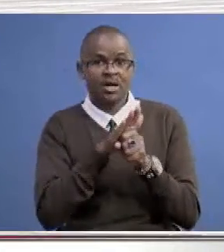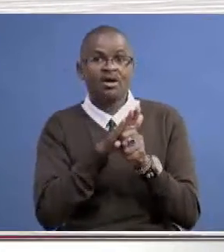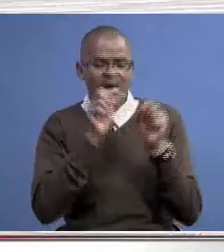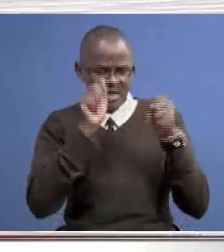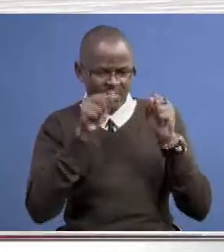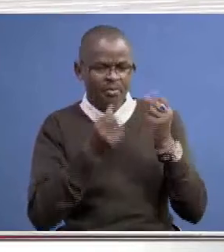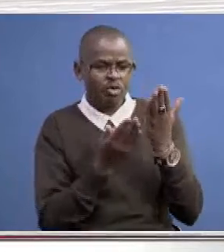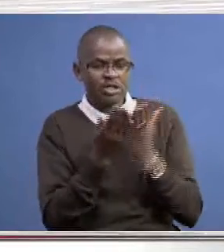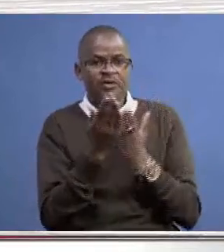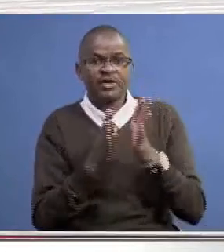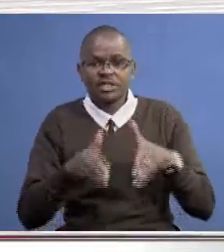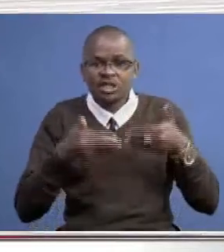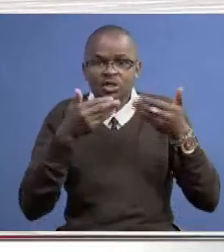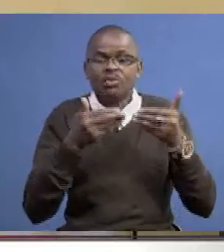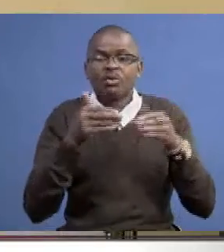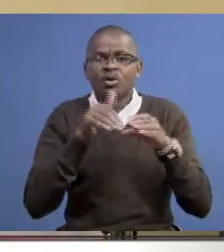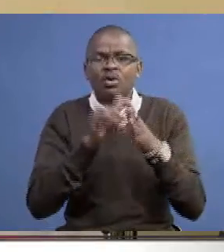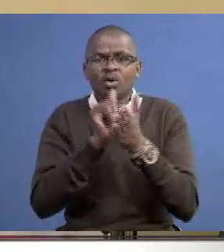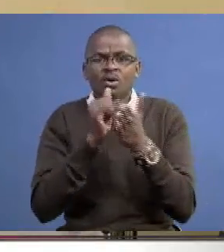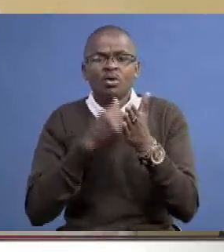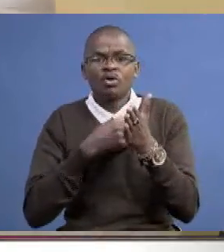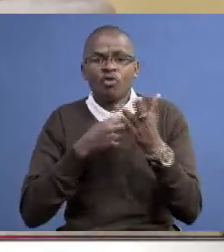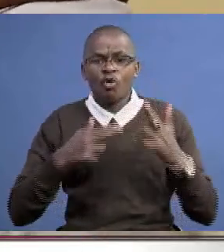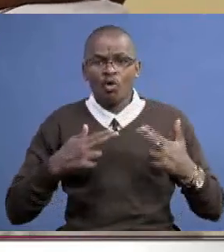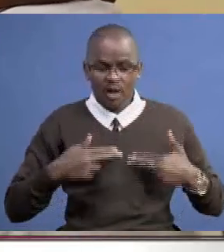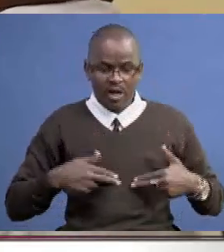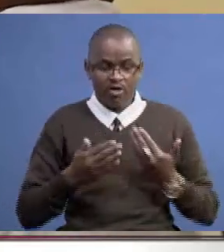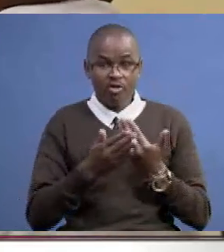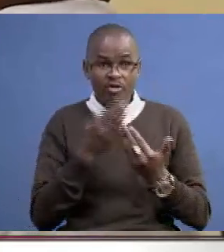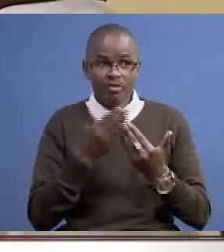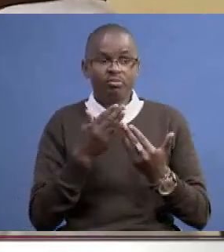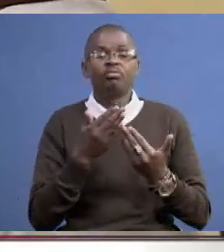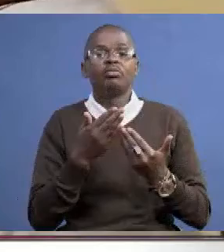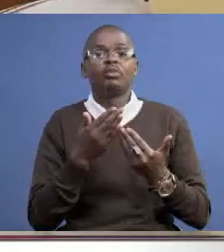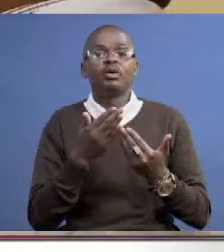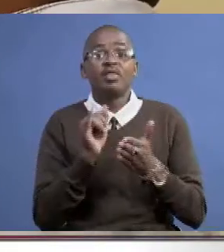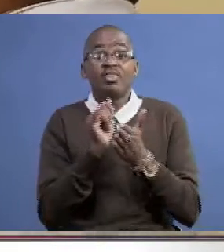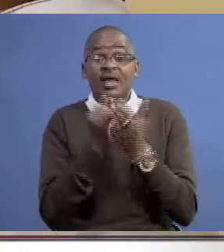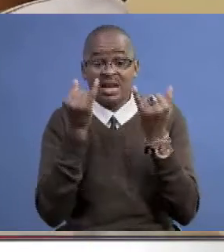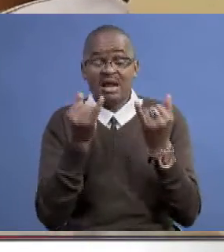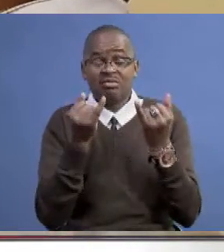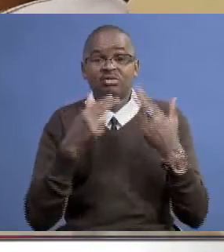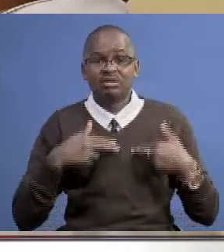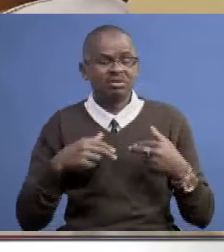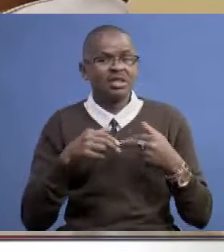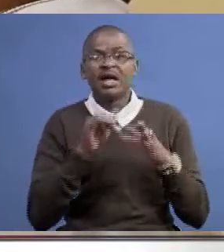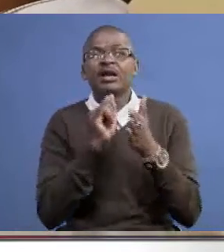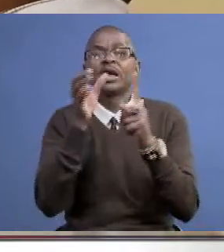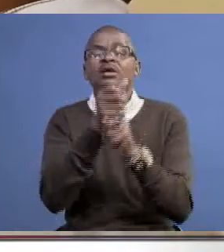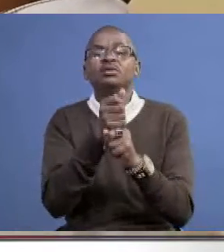can enable service providers deliver better and coordinated healthcare to most communities and population that the current health services cannot